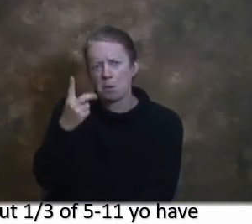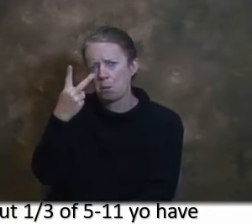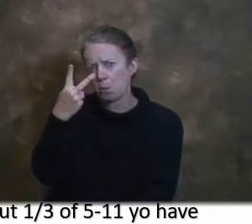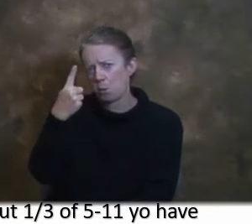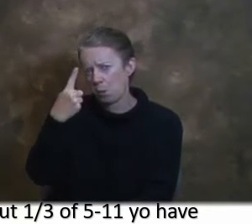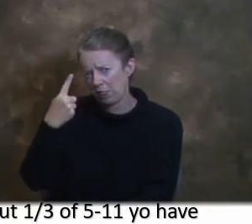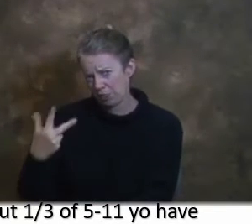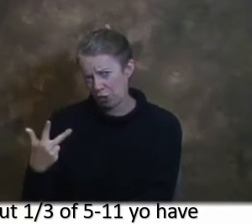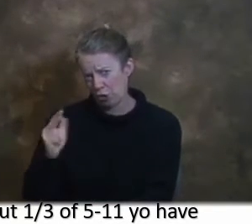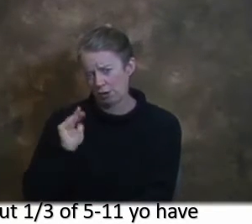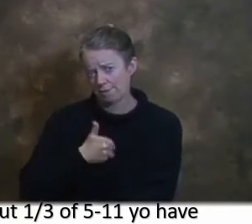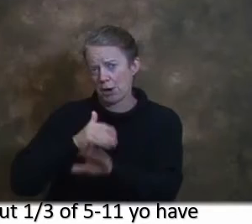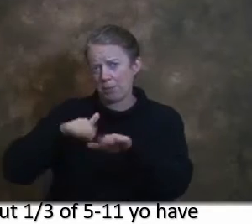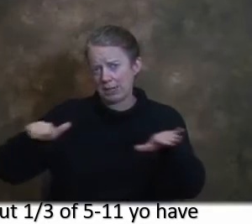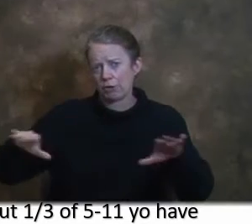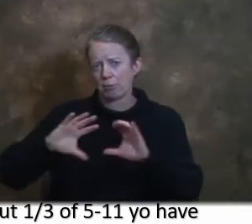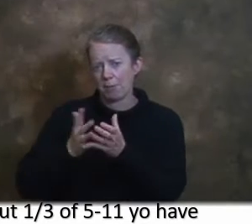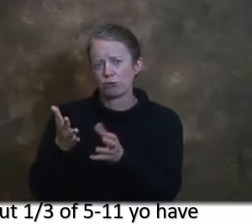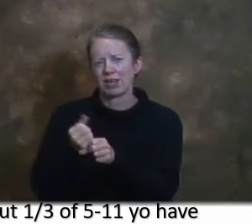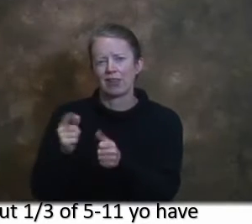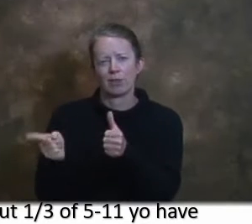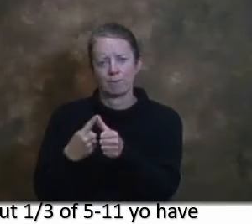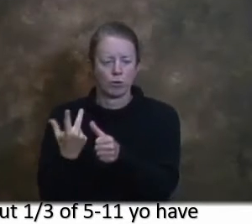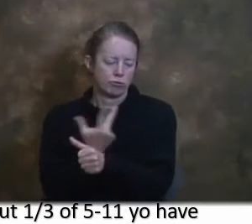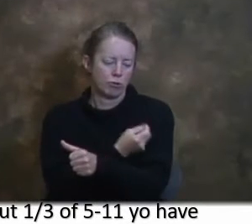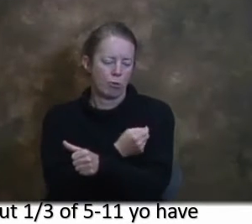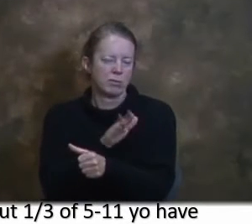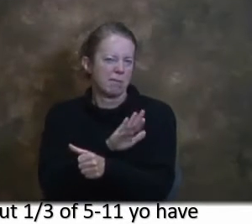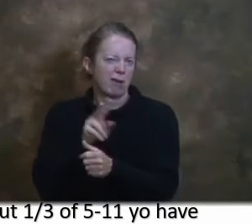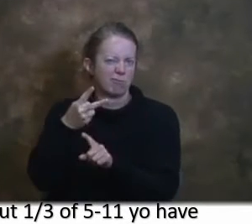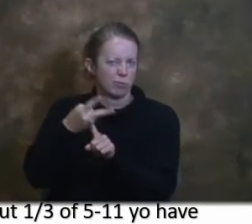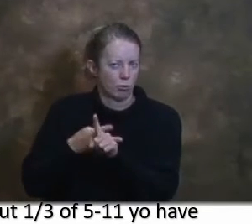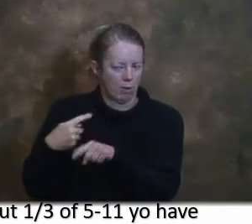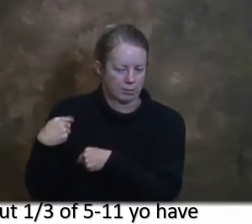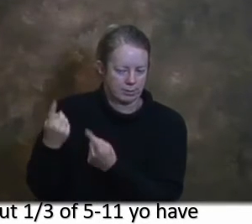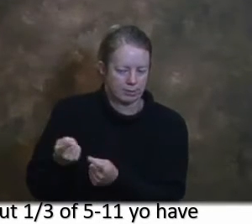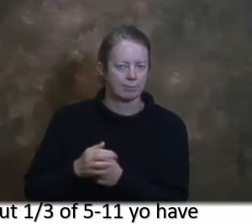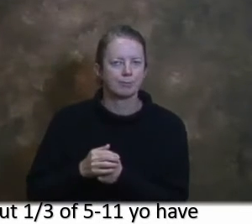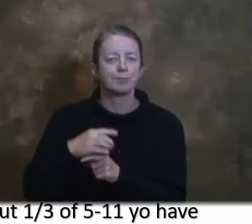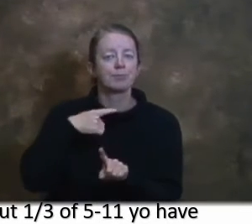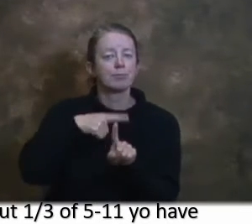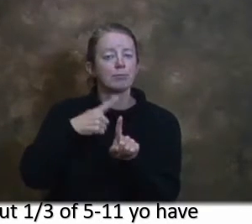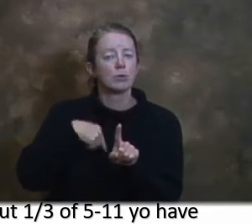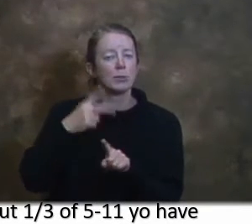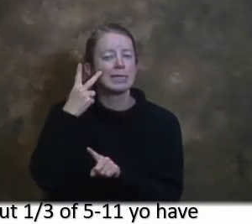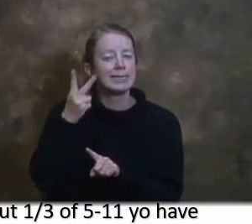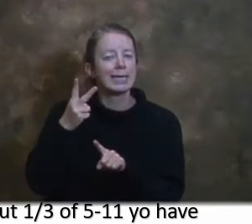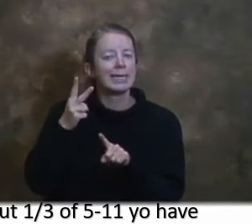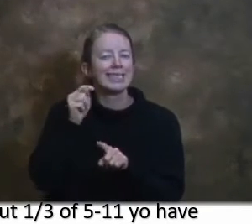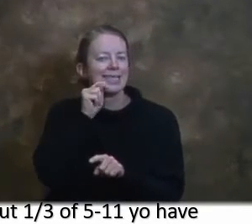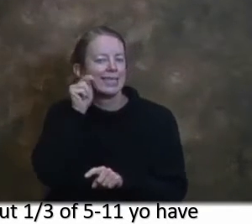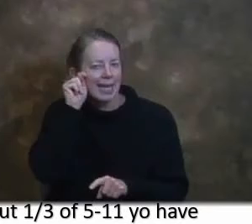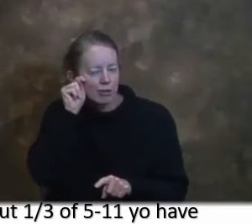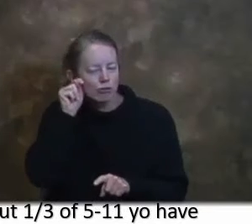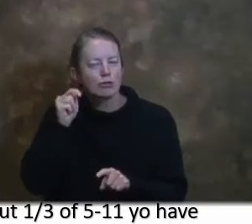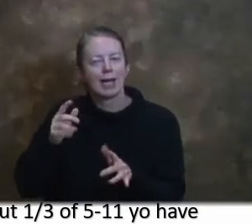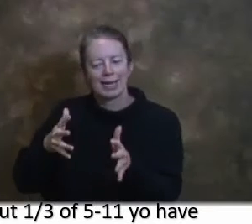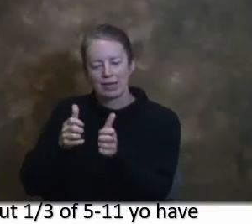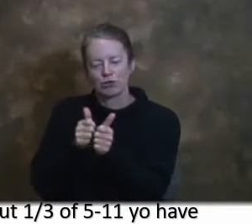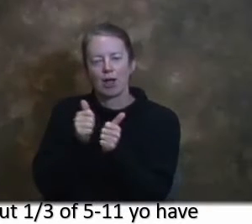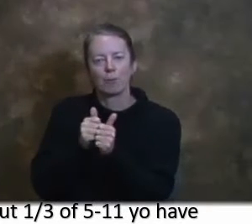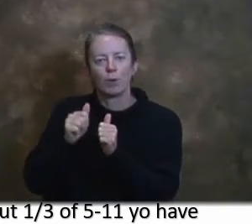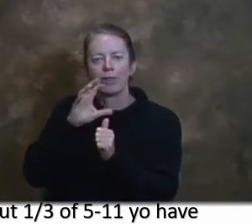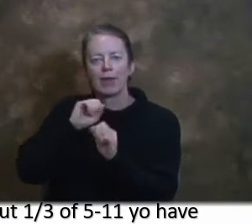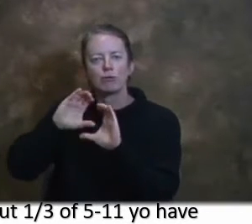pediatric population receive their first dose in about 2 months' time. Additionally, we see our adolescent population catching up with our 18